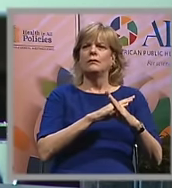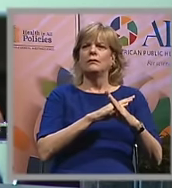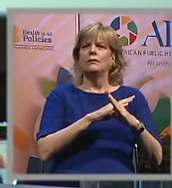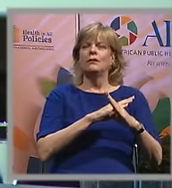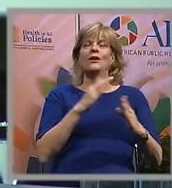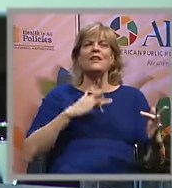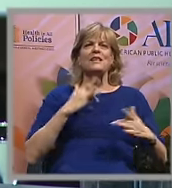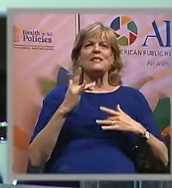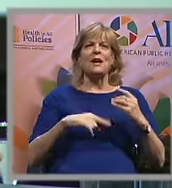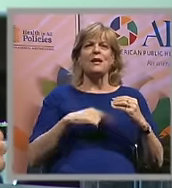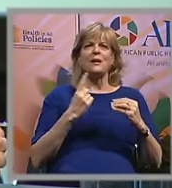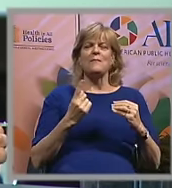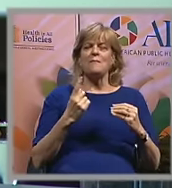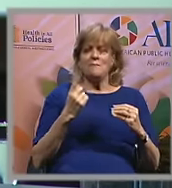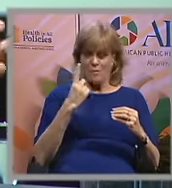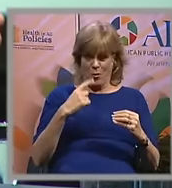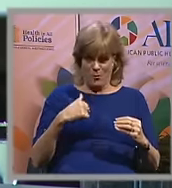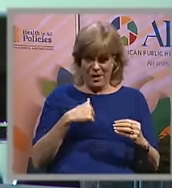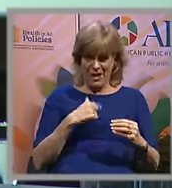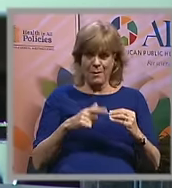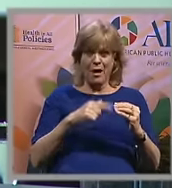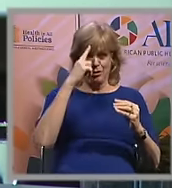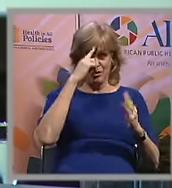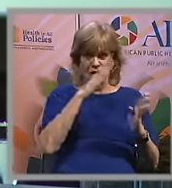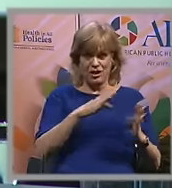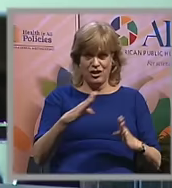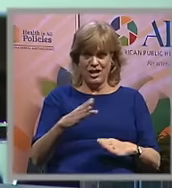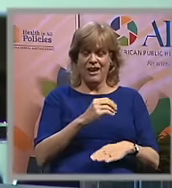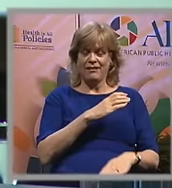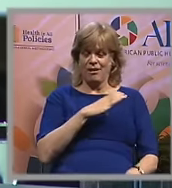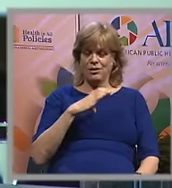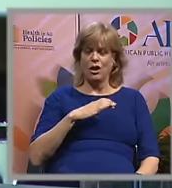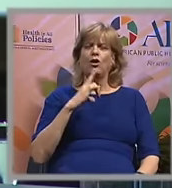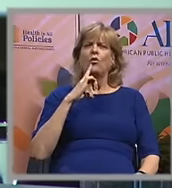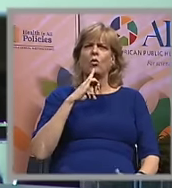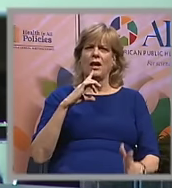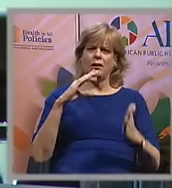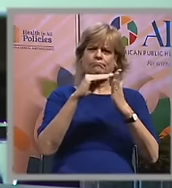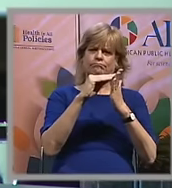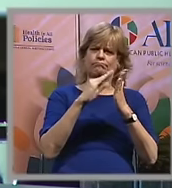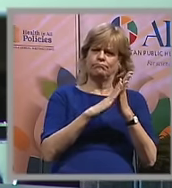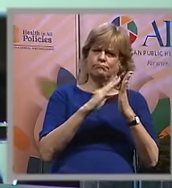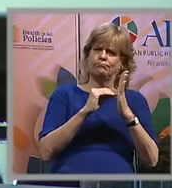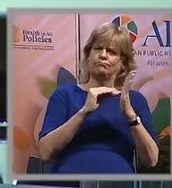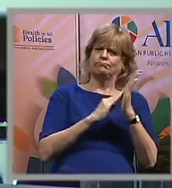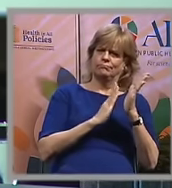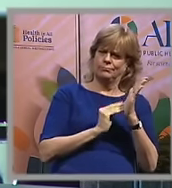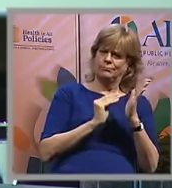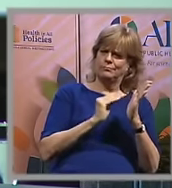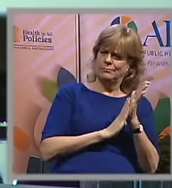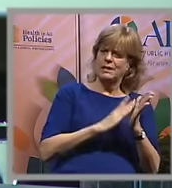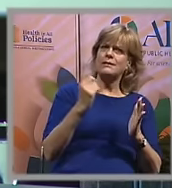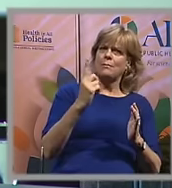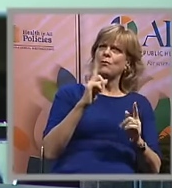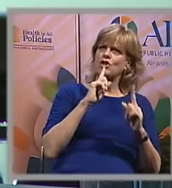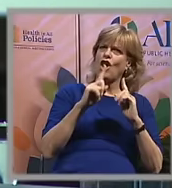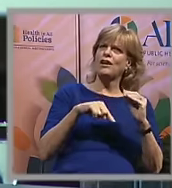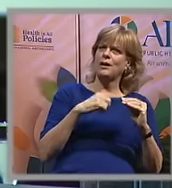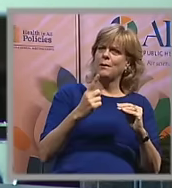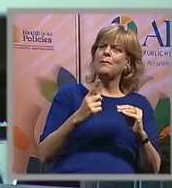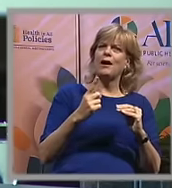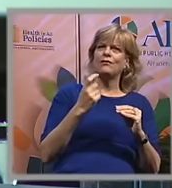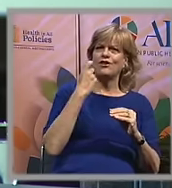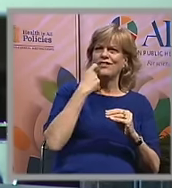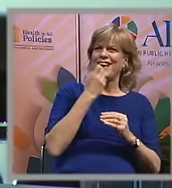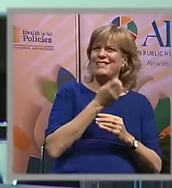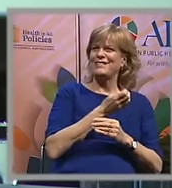to me about the National Prevention Council and the strategy is it really codifies something we've been talking about at APHA about for the last few